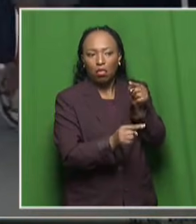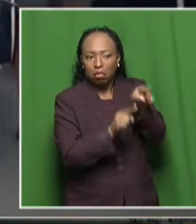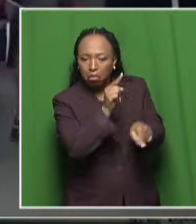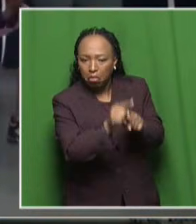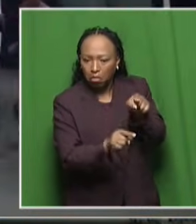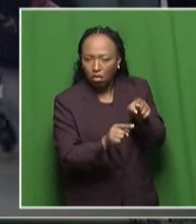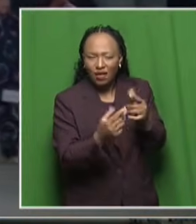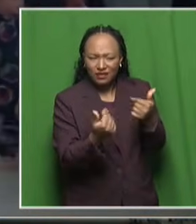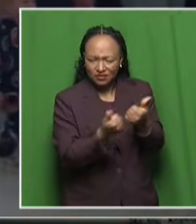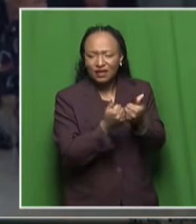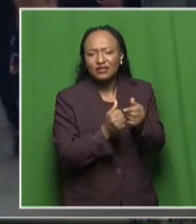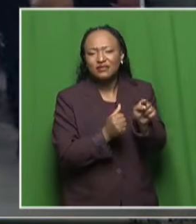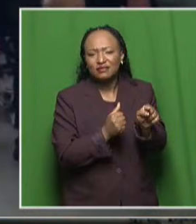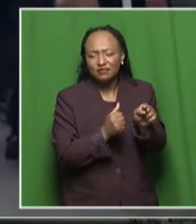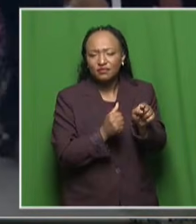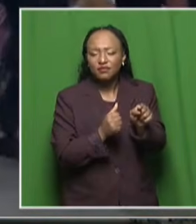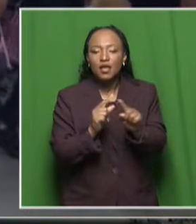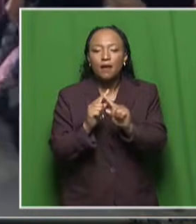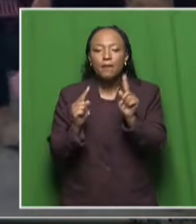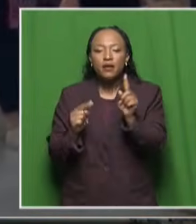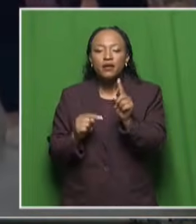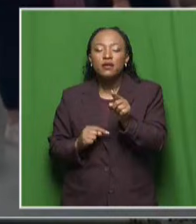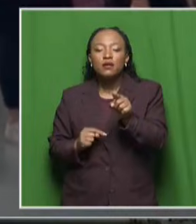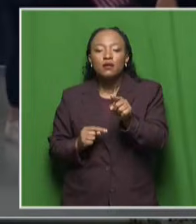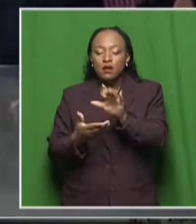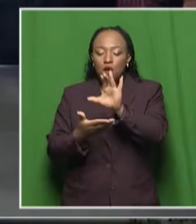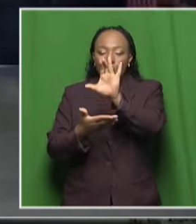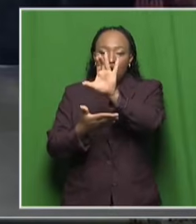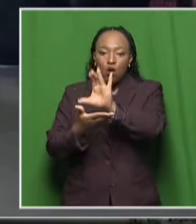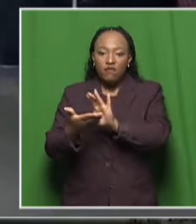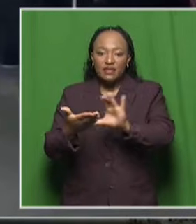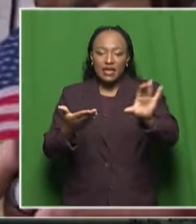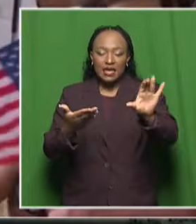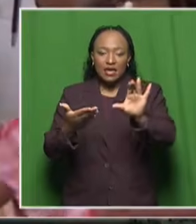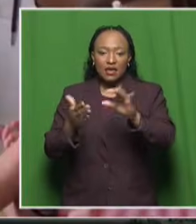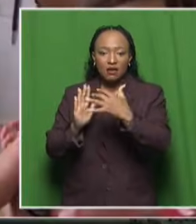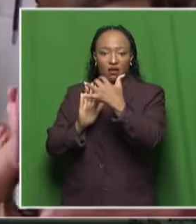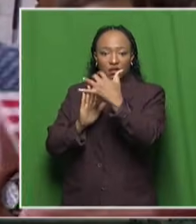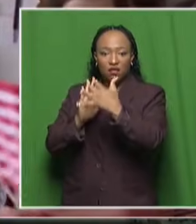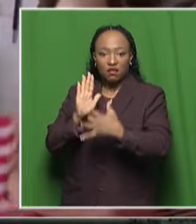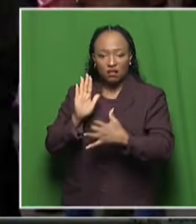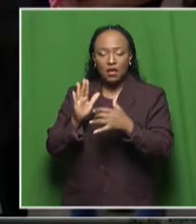if you look at the Convention on the Status of Refugees, it